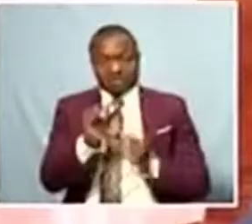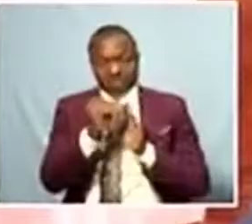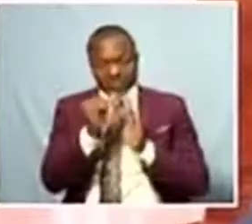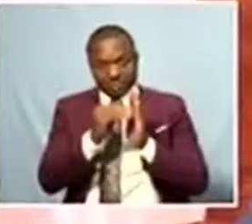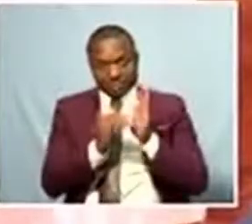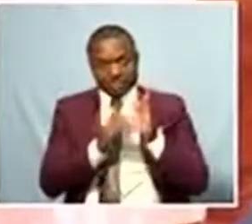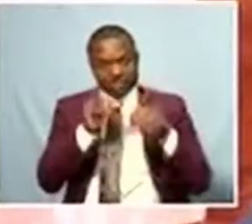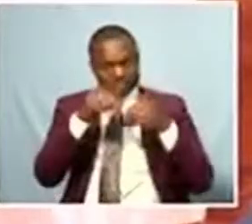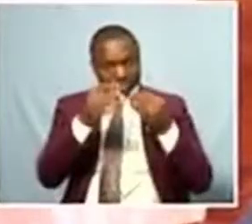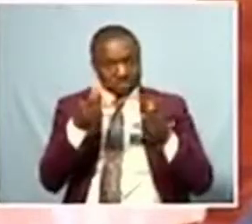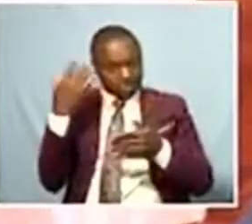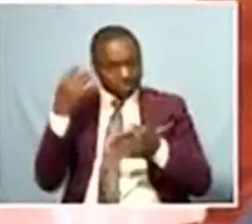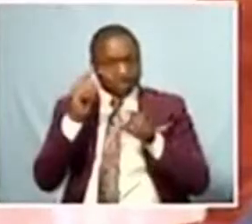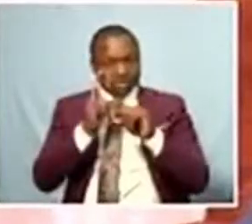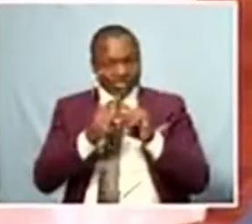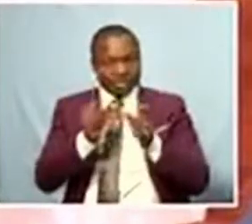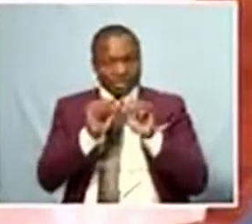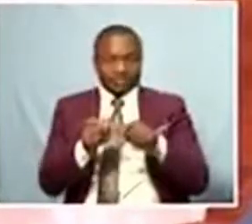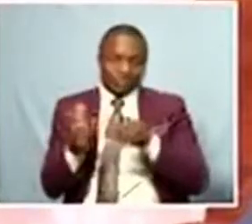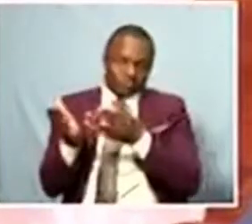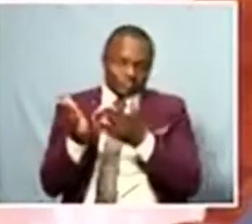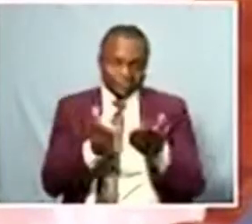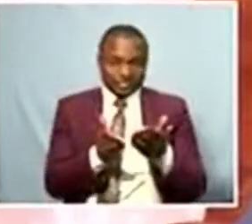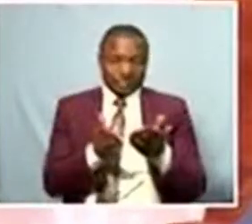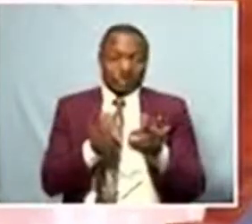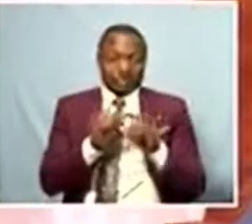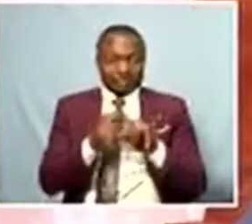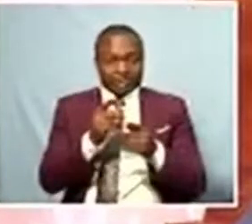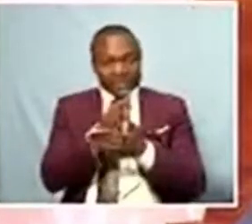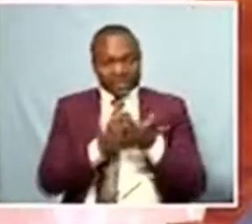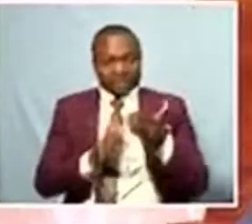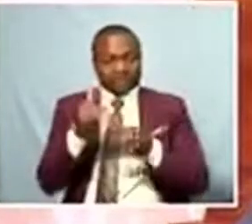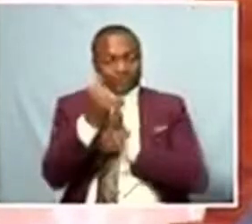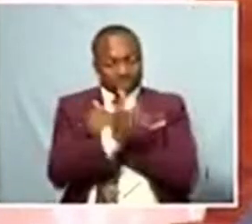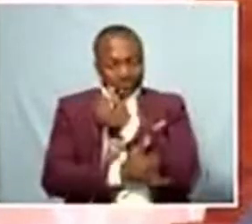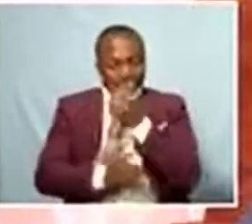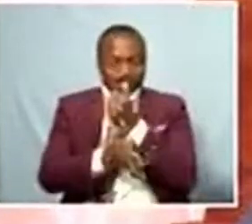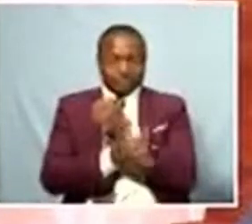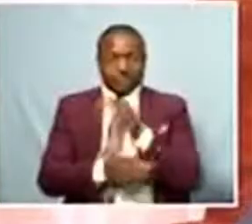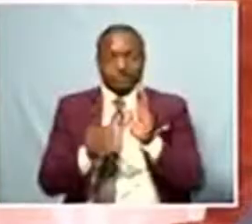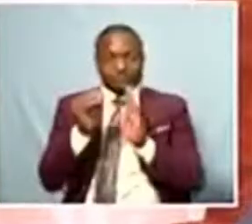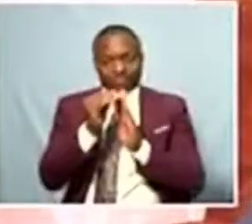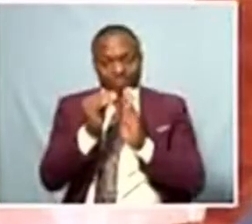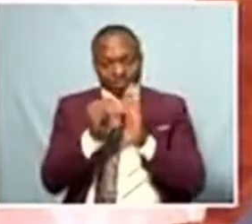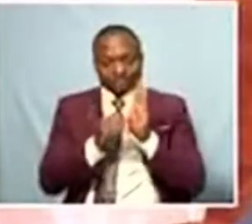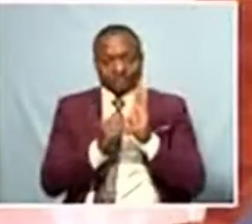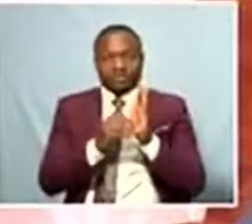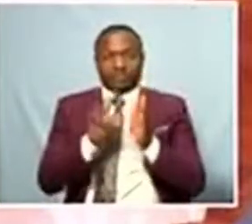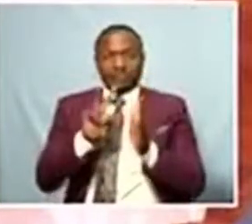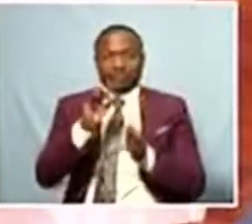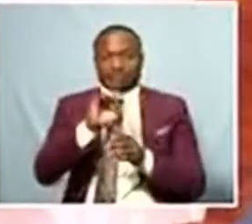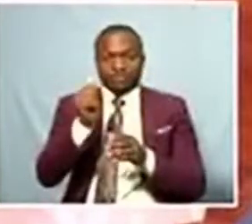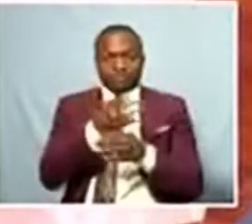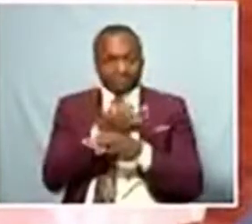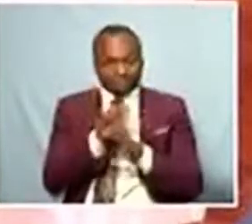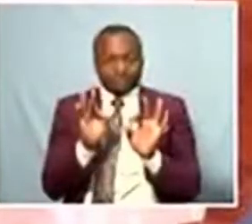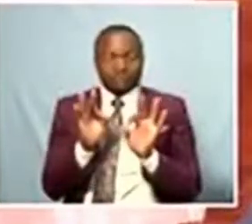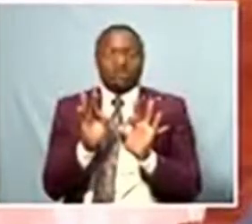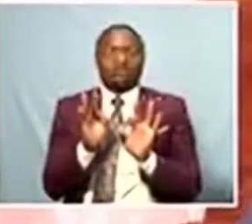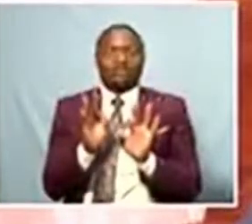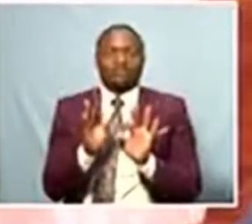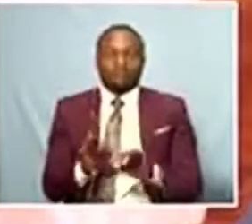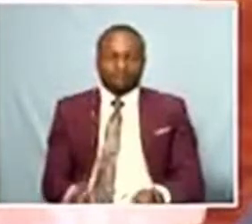ago, but we can make that available. But there are some countries who are on the list for visa-free arrivals or visas